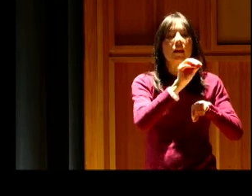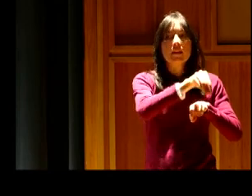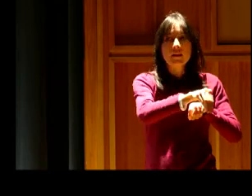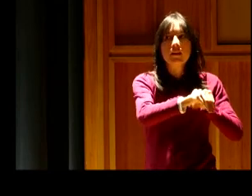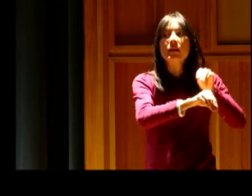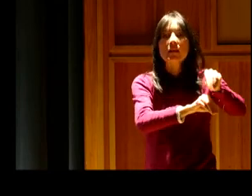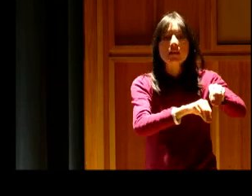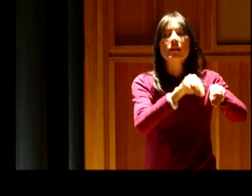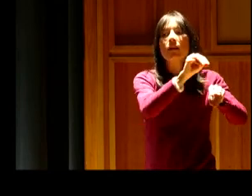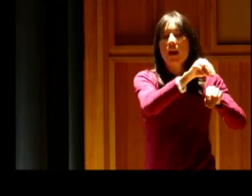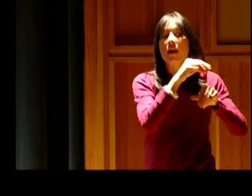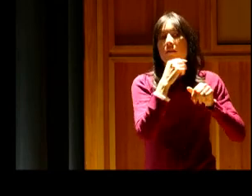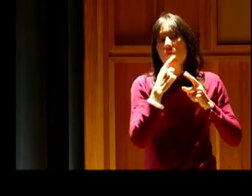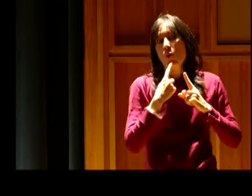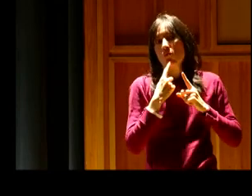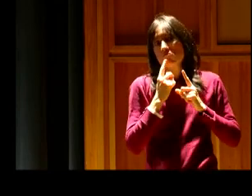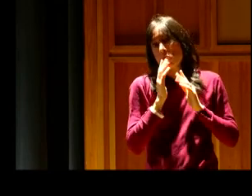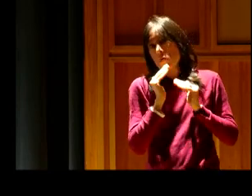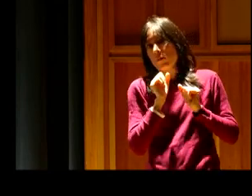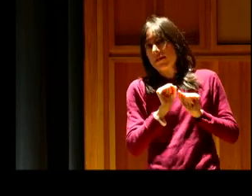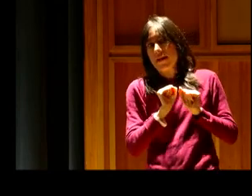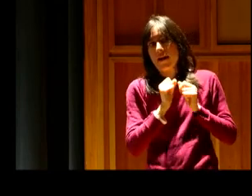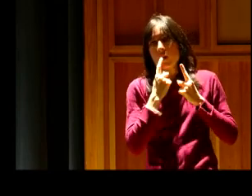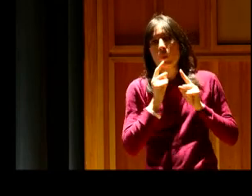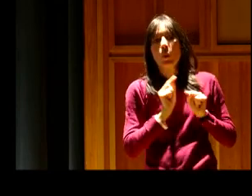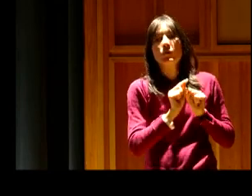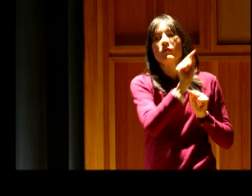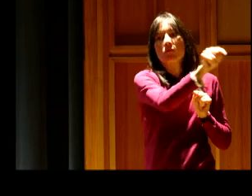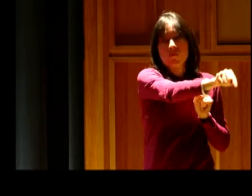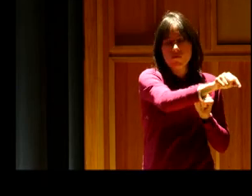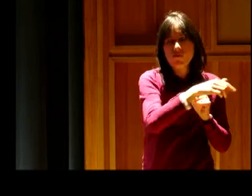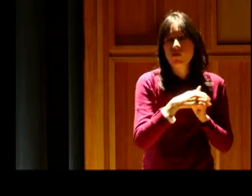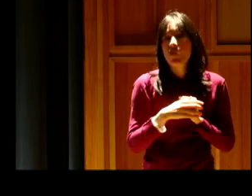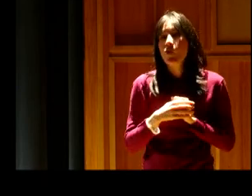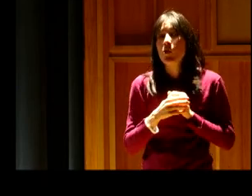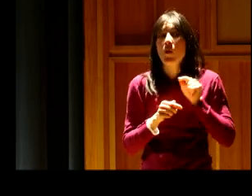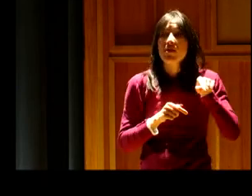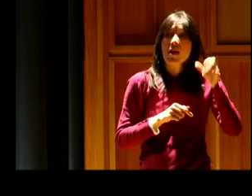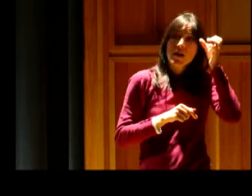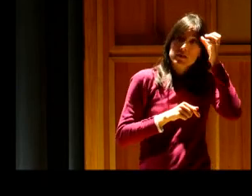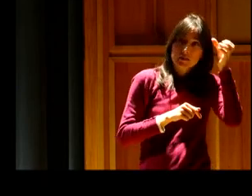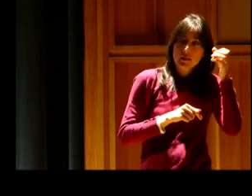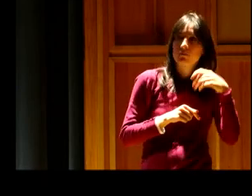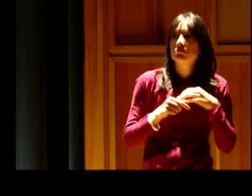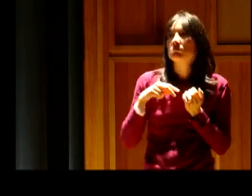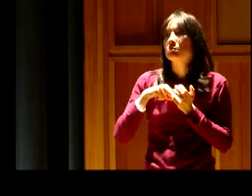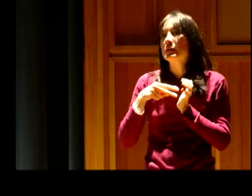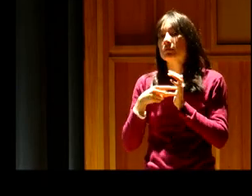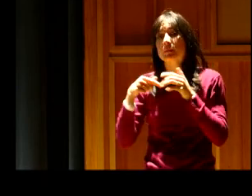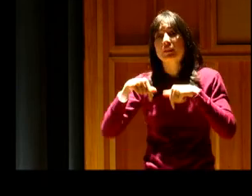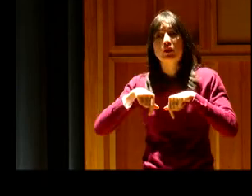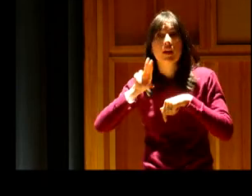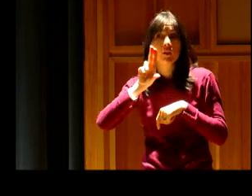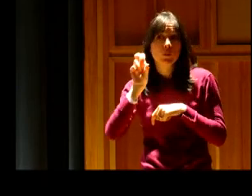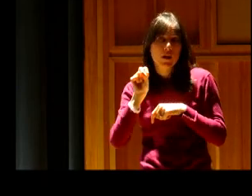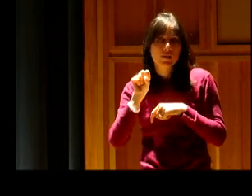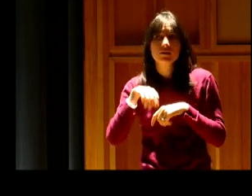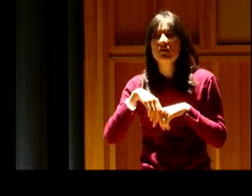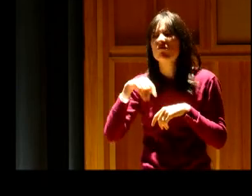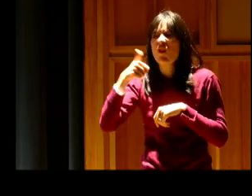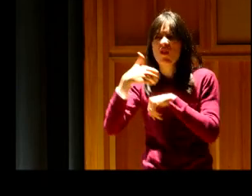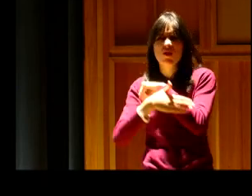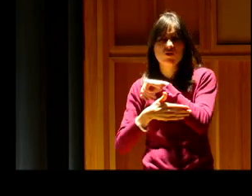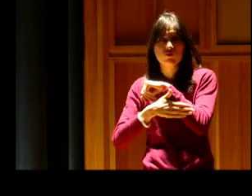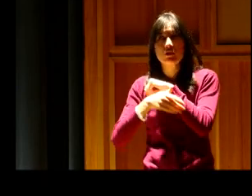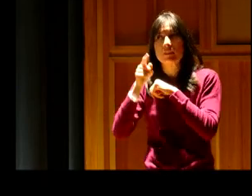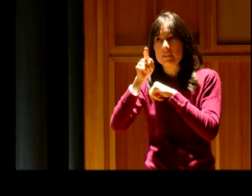to where we need to be. So here's an example of a stepping stone approach. We, in the United States and elsewhere, we have shut down a